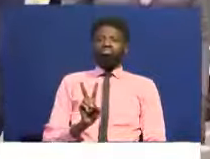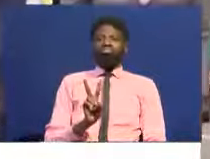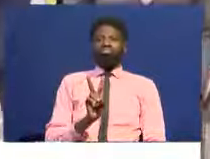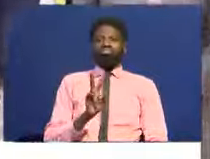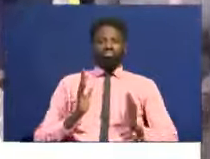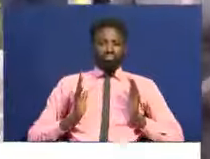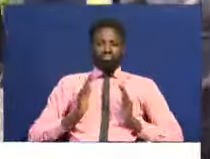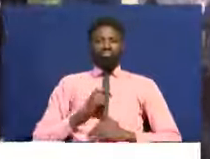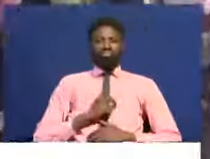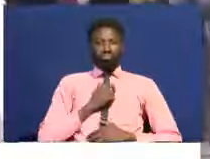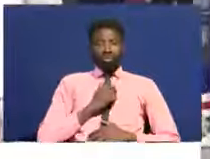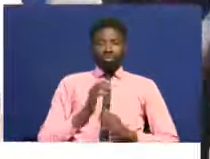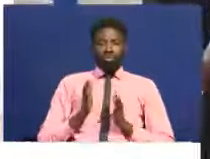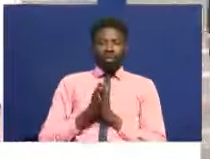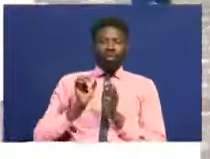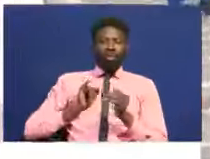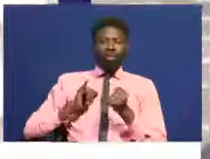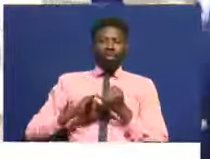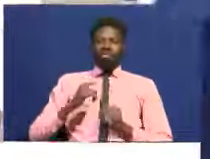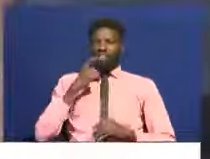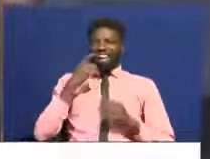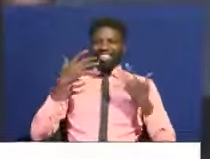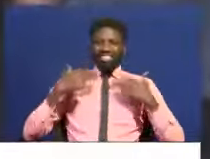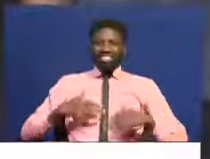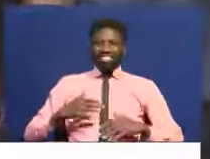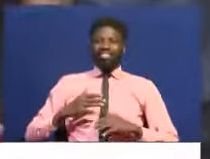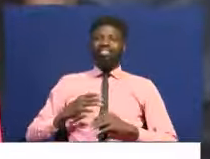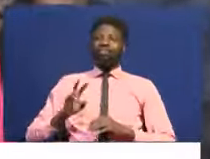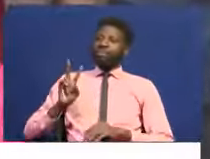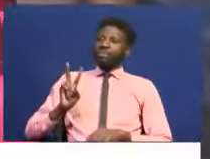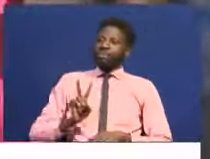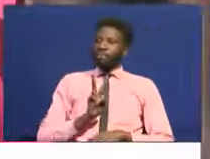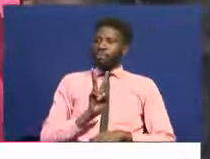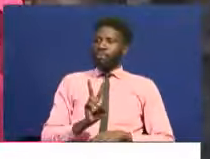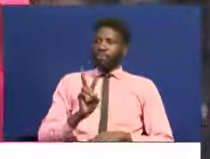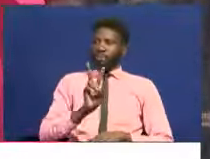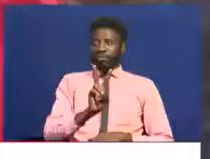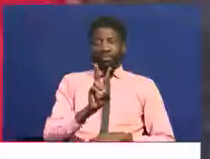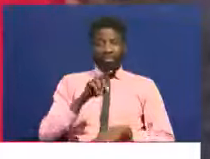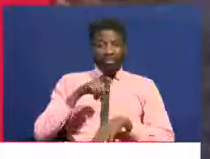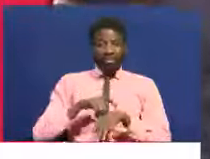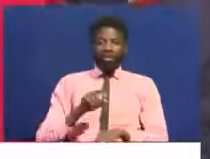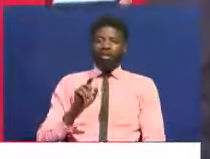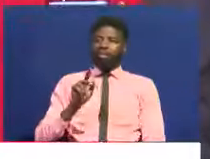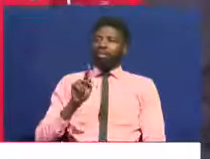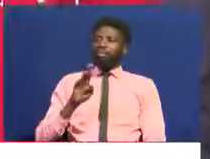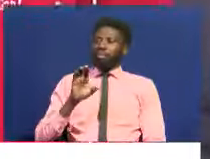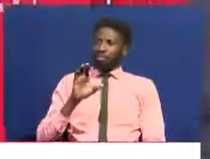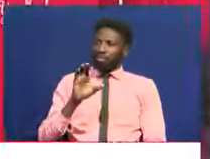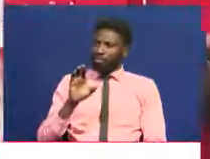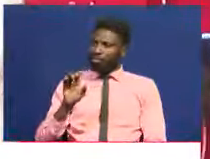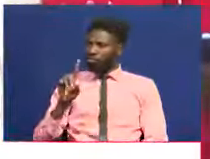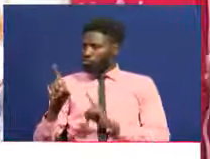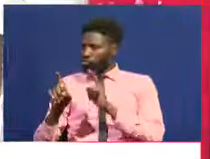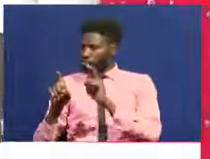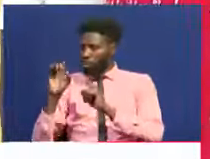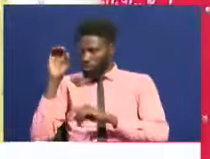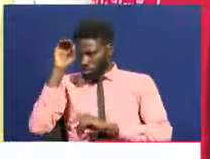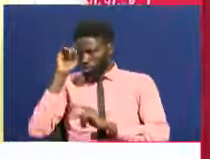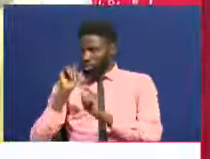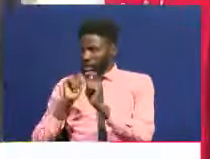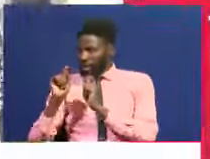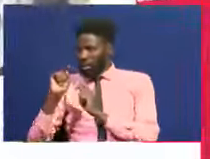Joyce Kindiki, who was dressed in an off-white dress. In a spot check by KBC Channel 1, a section of Kenyans who turned up for the